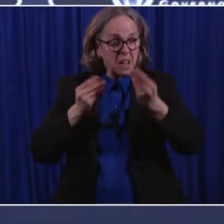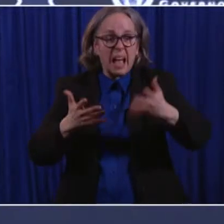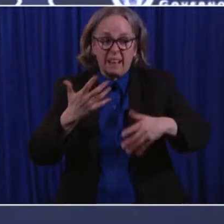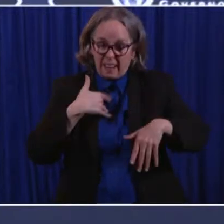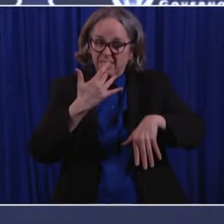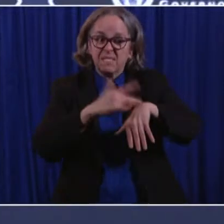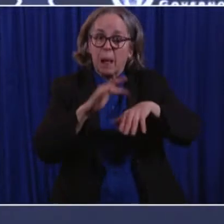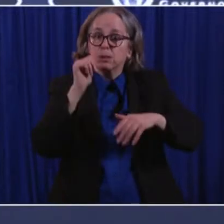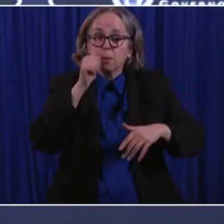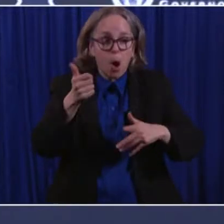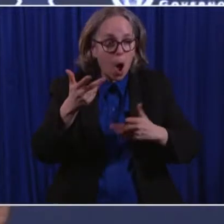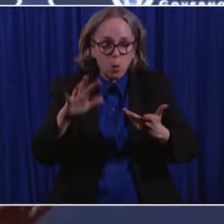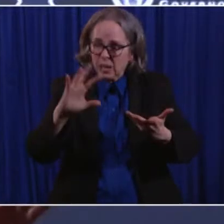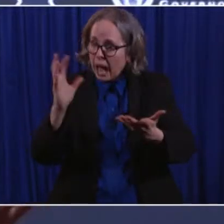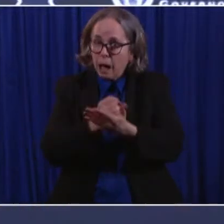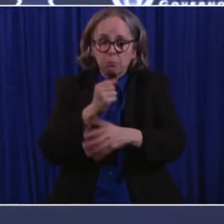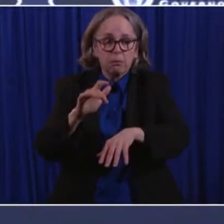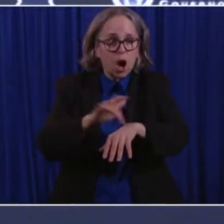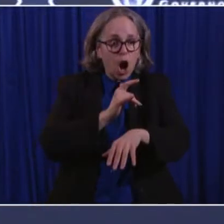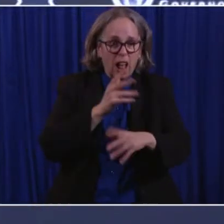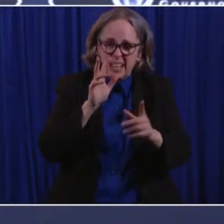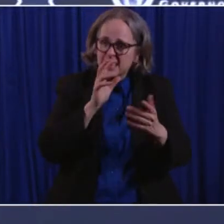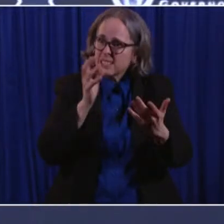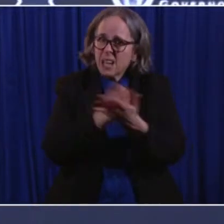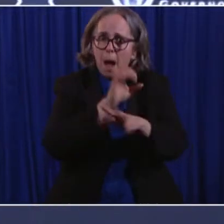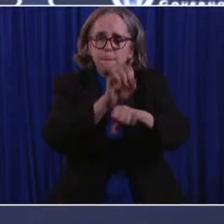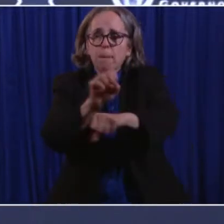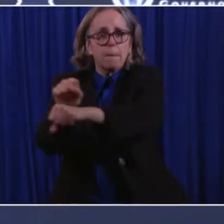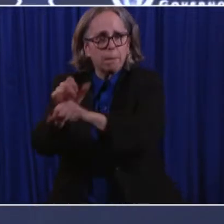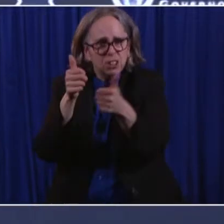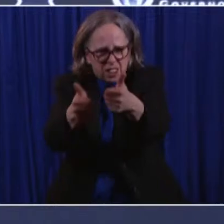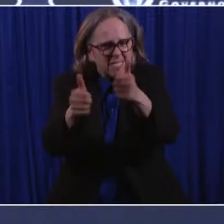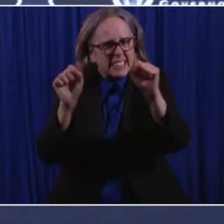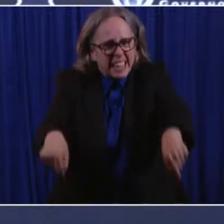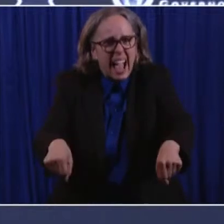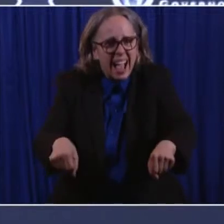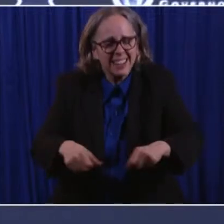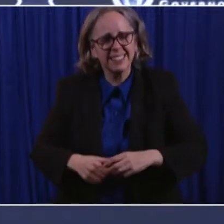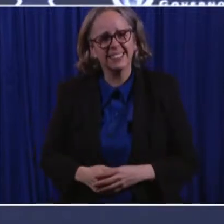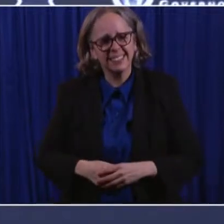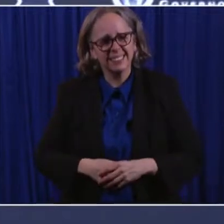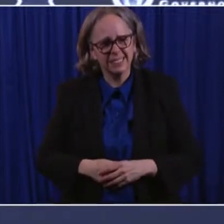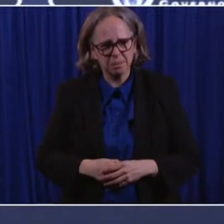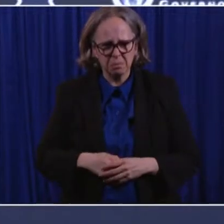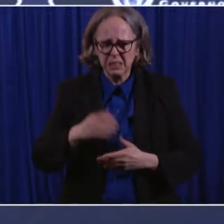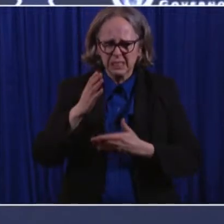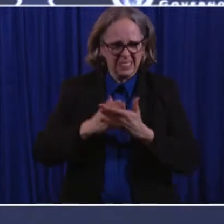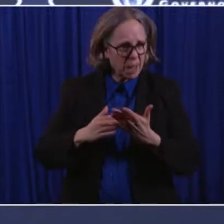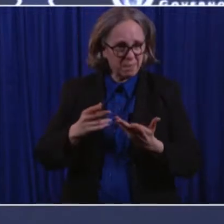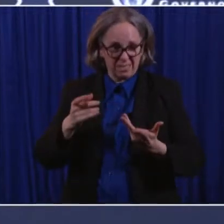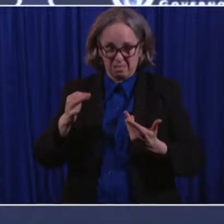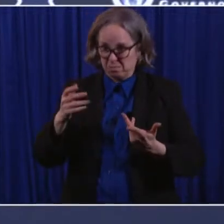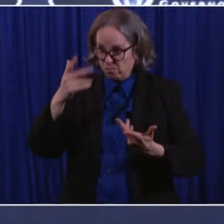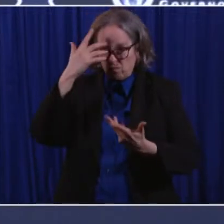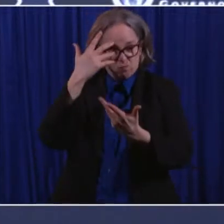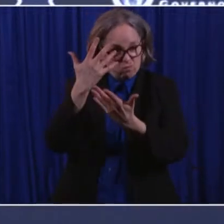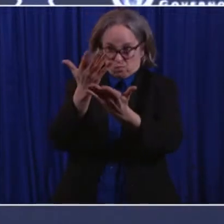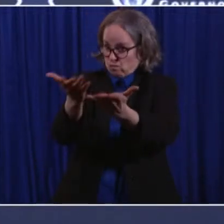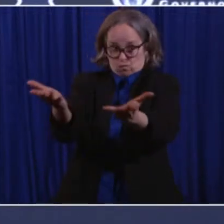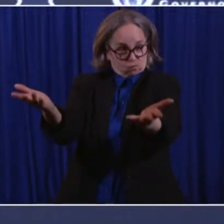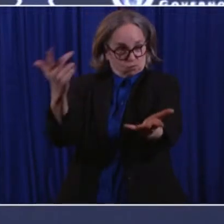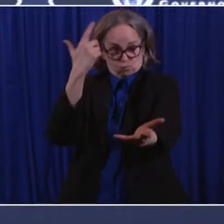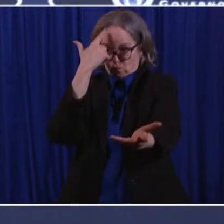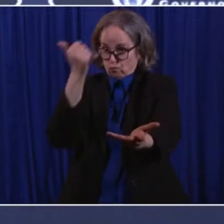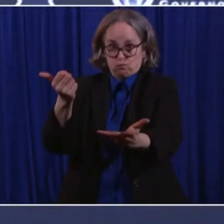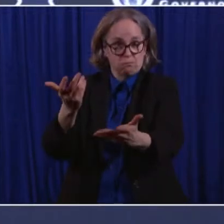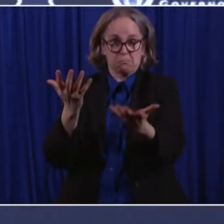to do that. They told us they needed to fill the slots, and they thought they could if they could open up to 40-year-olds, and we told them they could do that, and they are